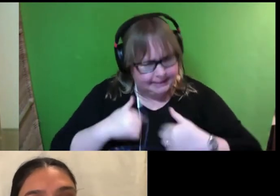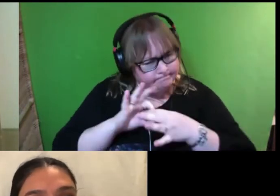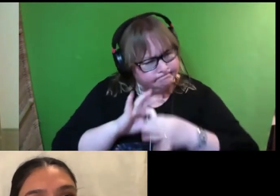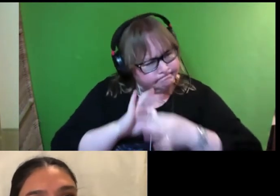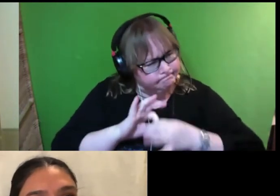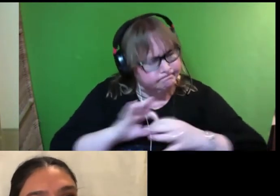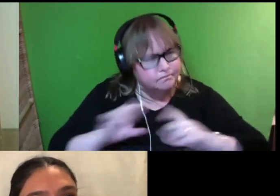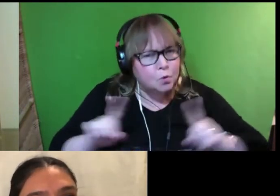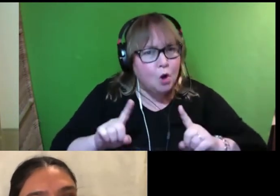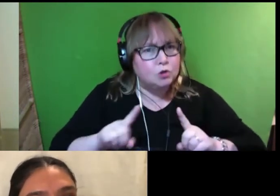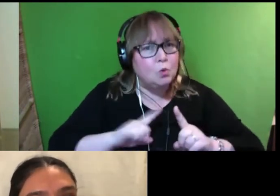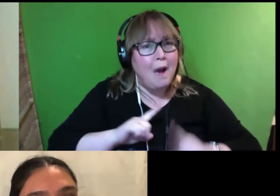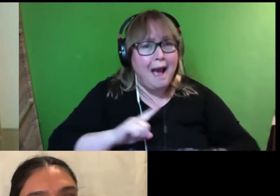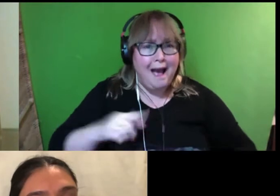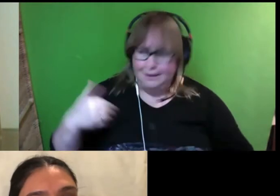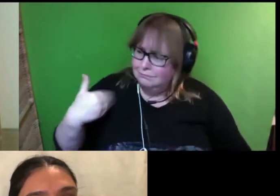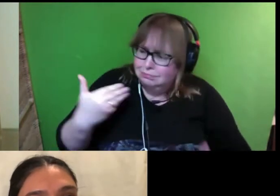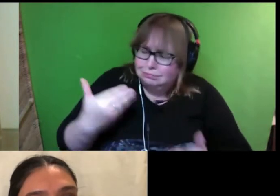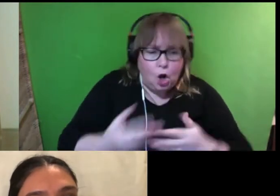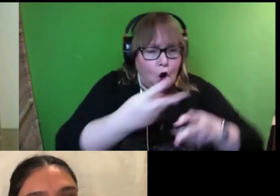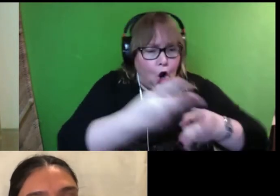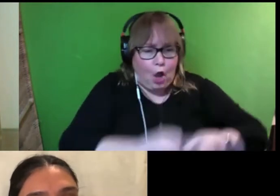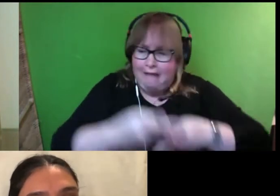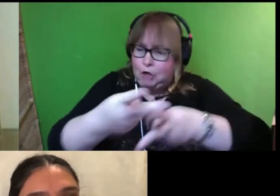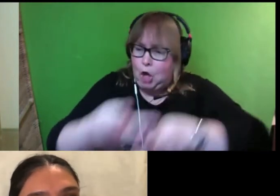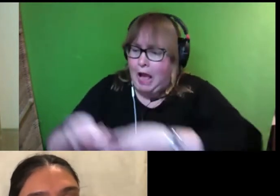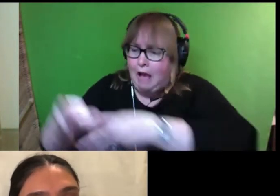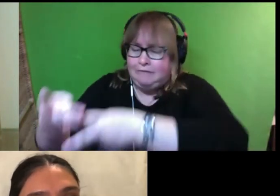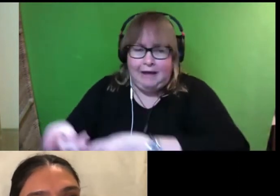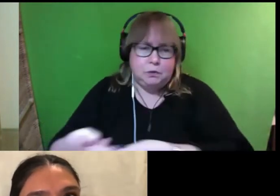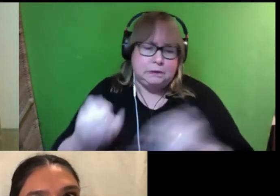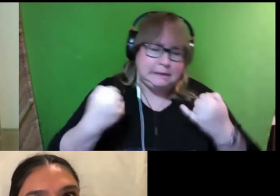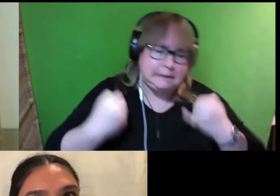looked after people who are sick and dying.